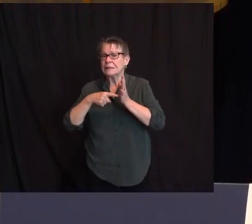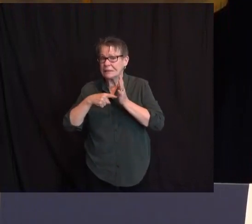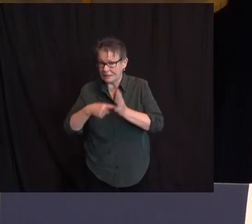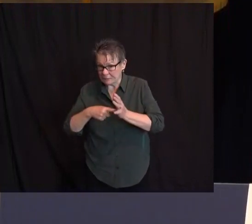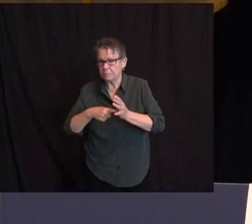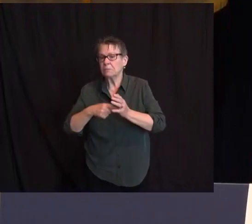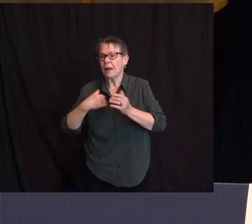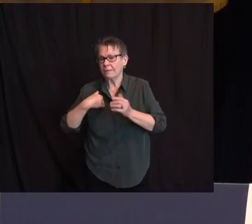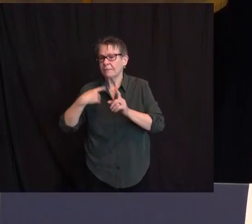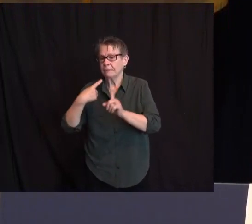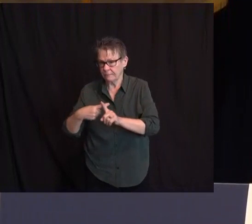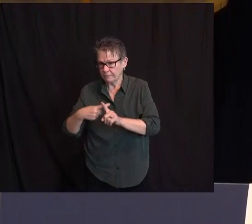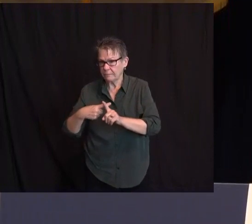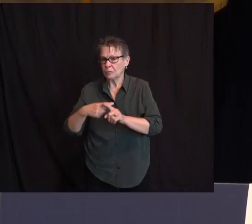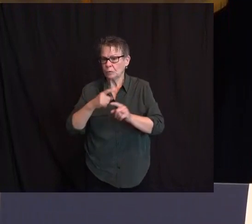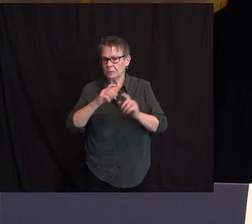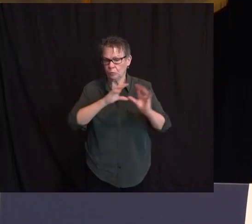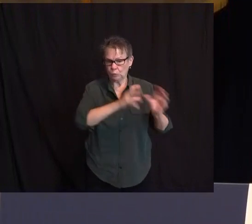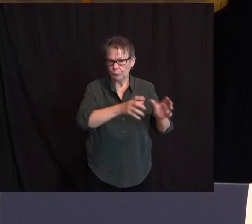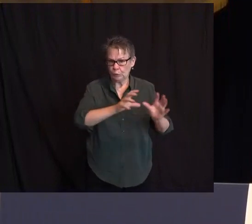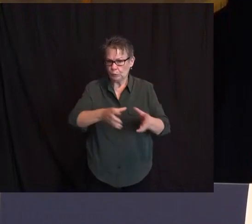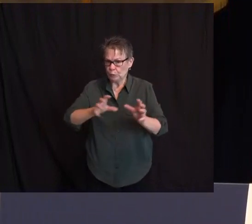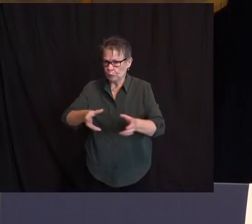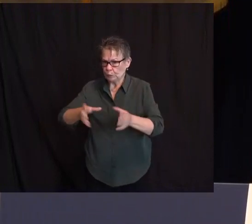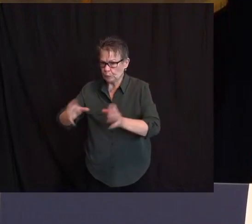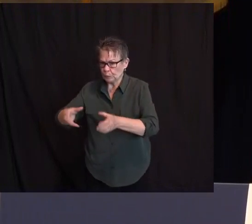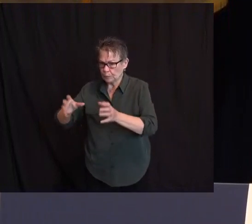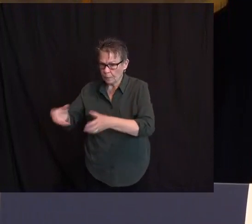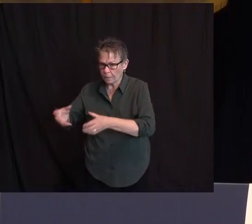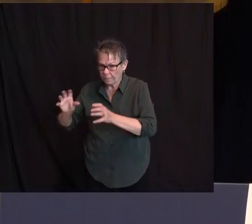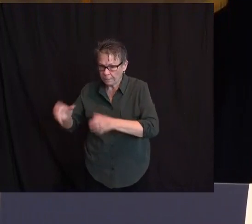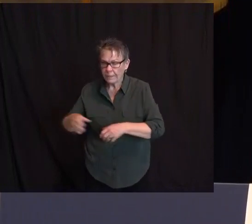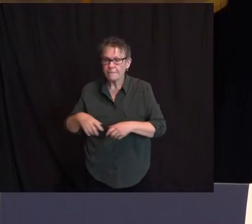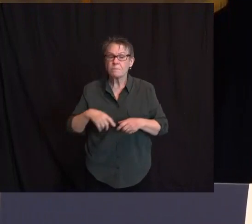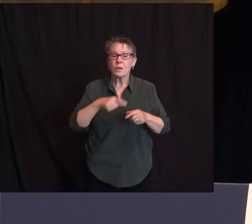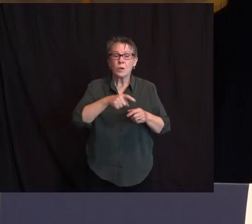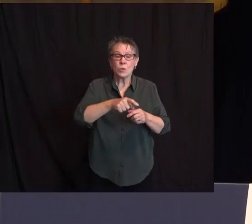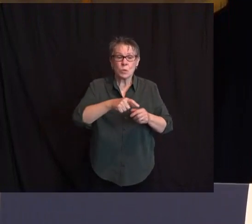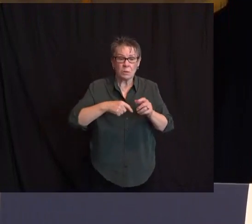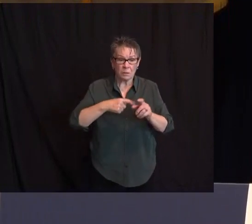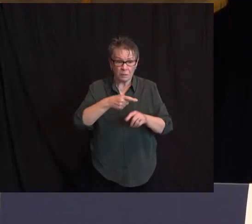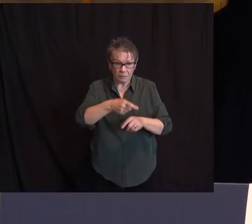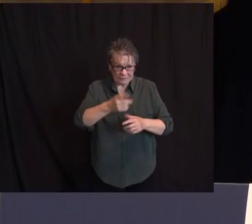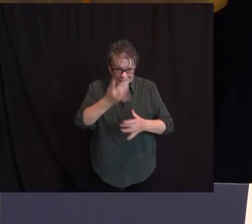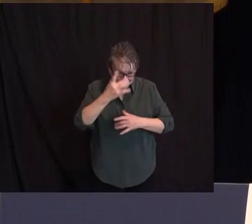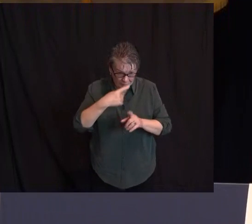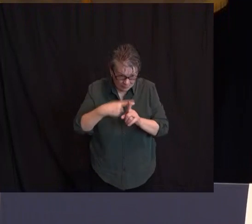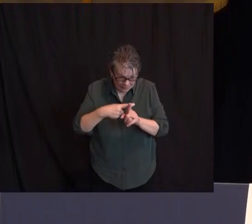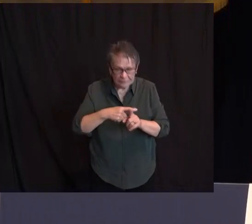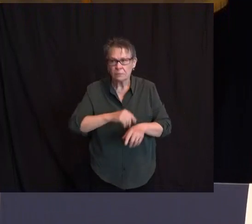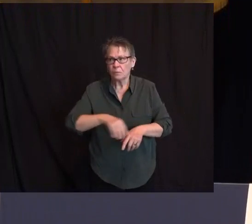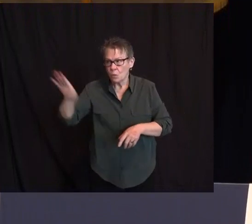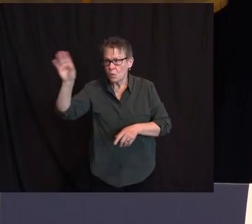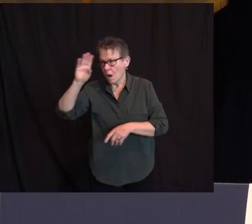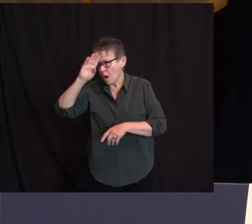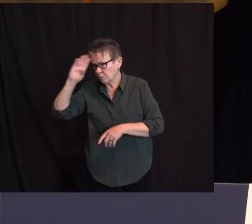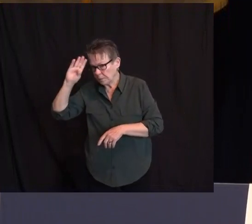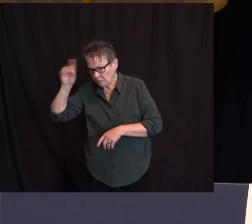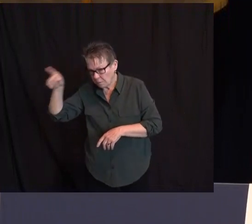Determining the ability of the facility to cohort employees is also an important aspect of our plan, to limit the movement of